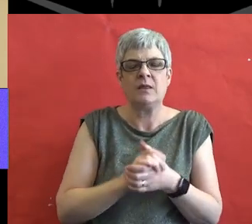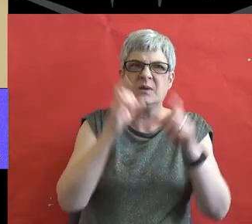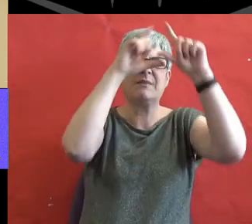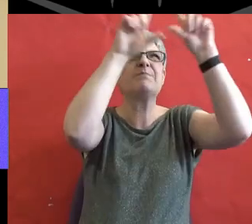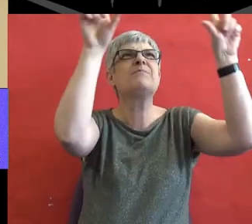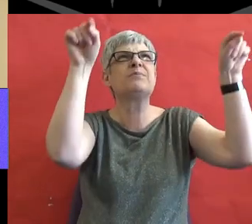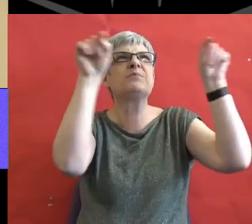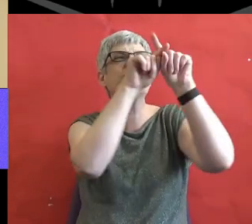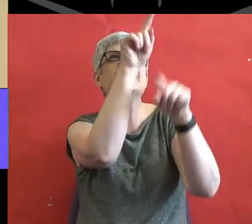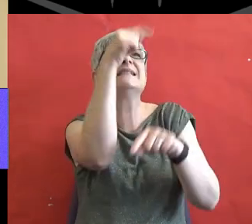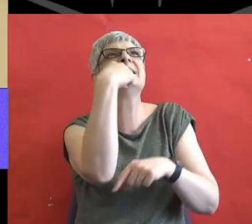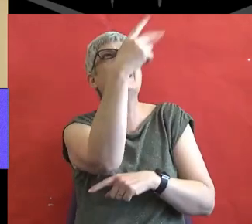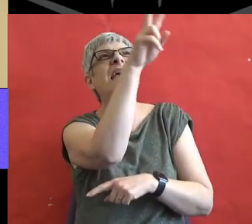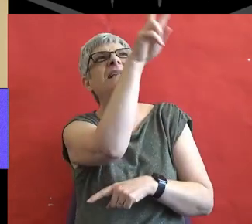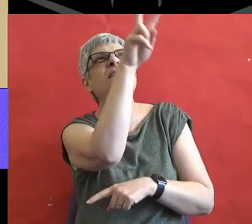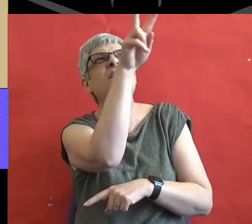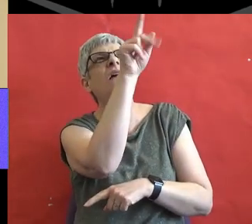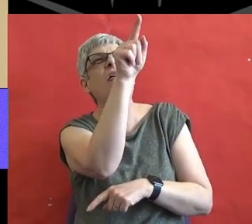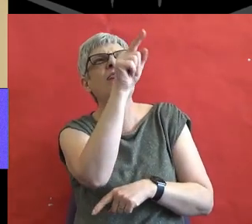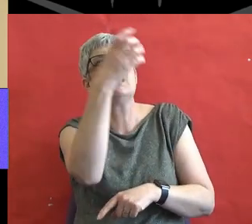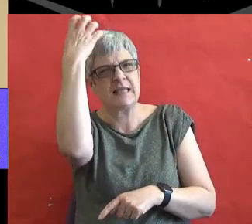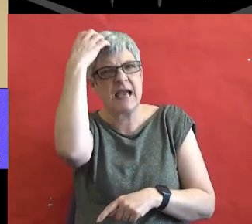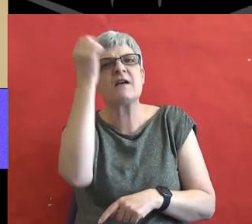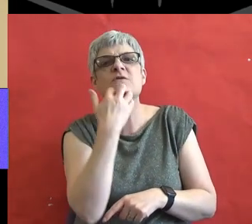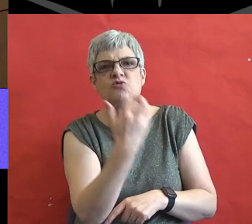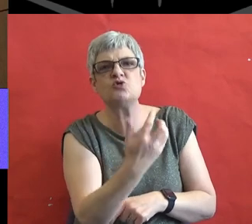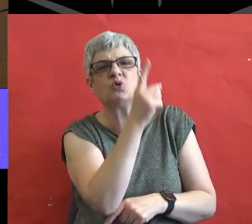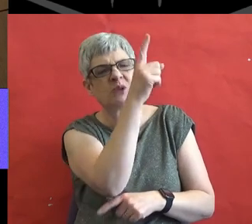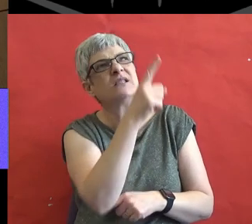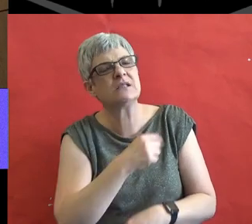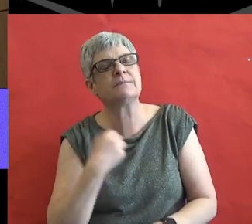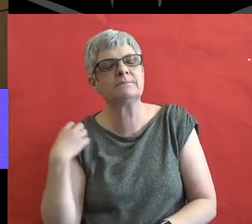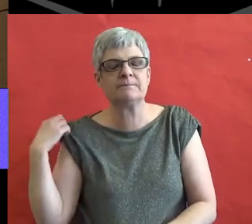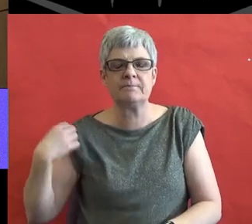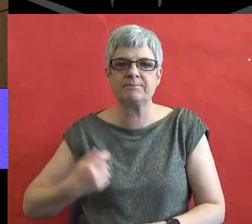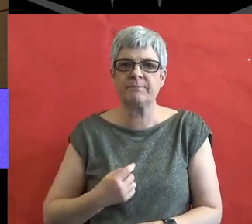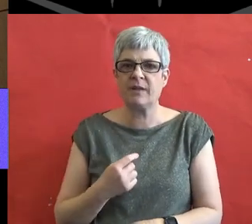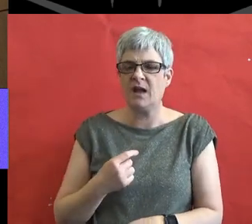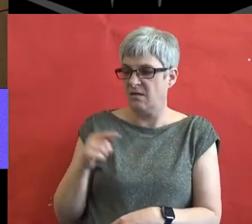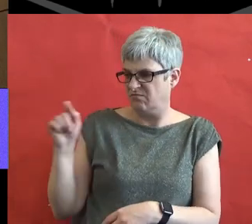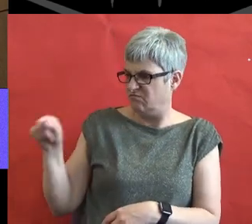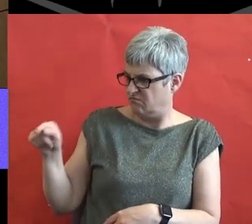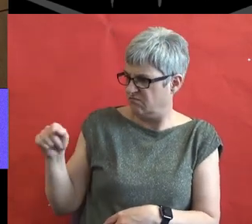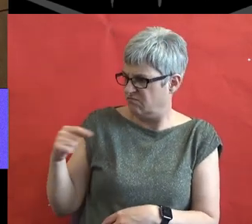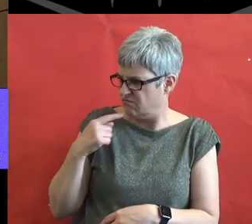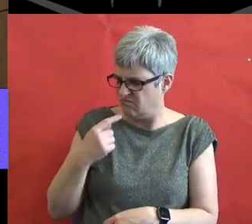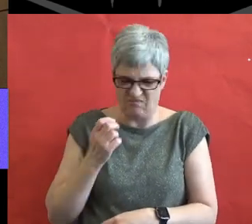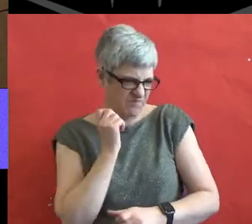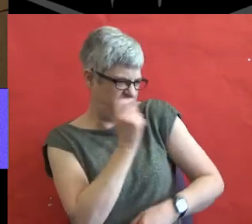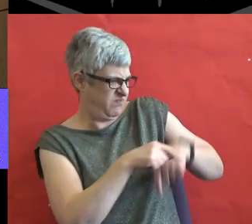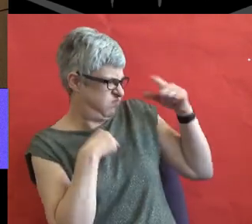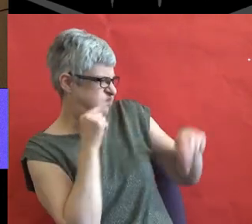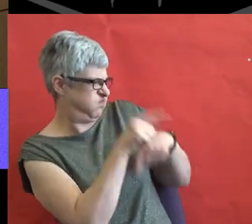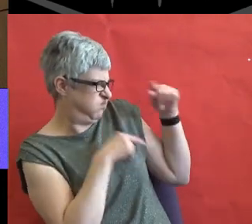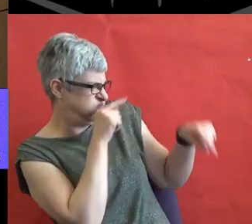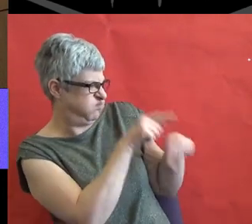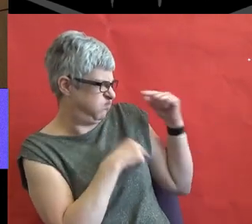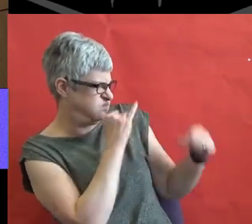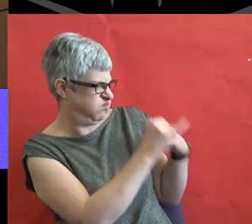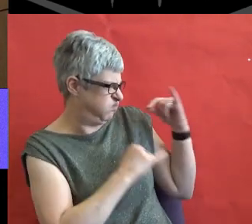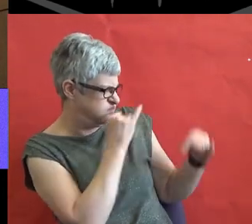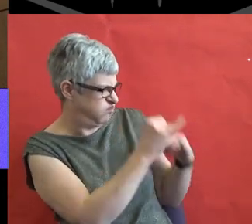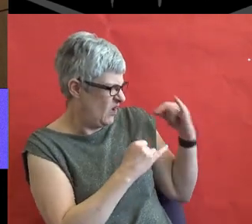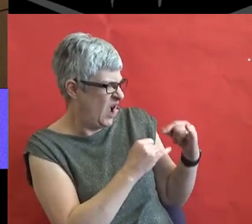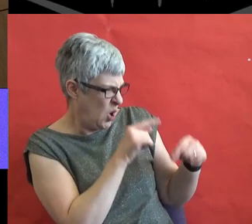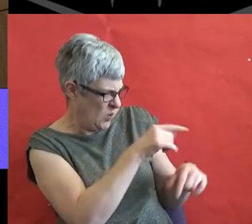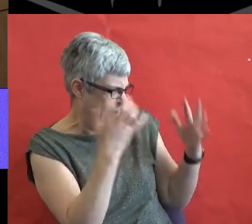him which read, "This is the King of the Jews." One of the criminals who hung there hurled insults at him. "Aren't